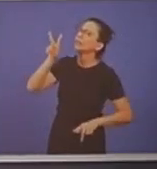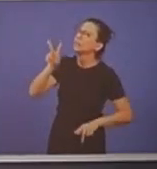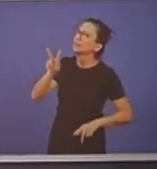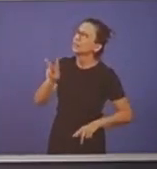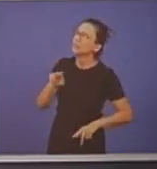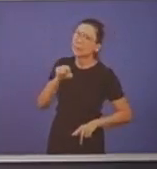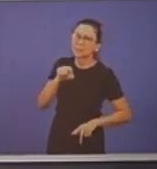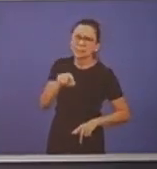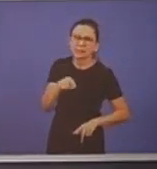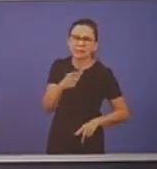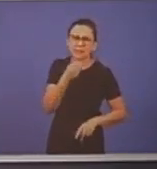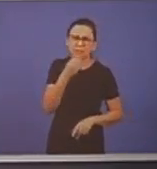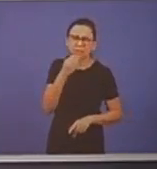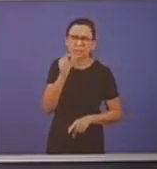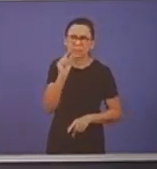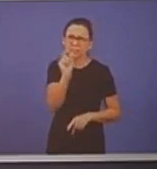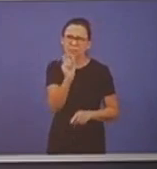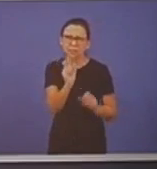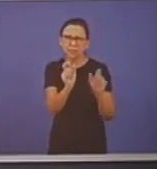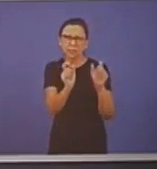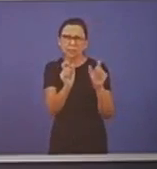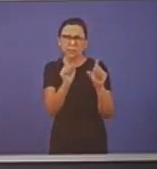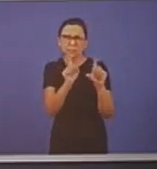You can read.